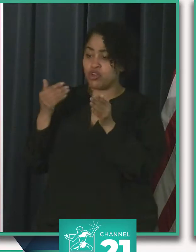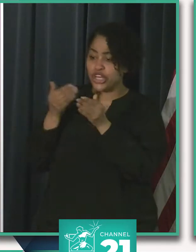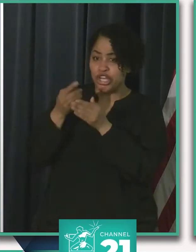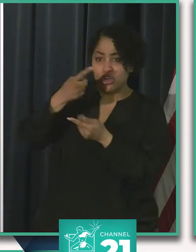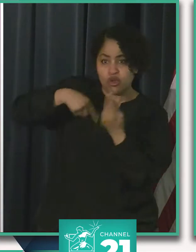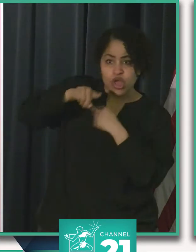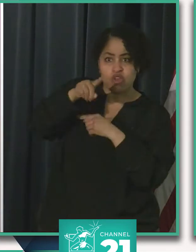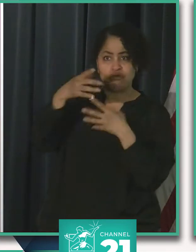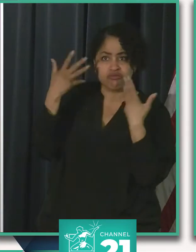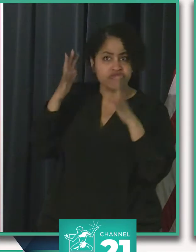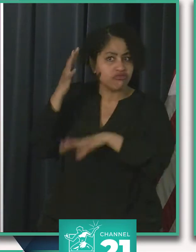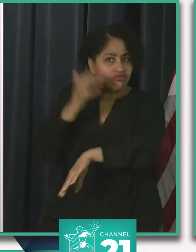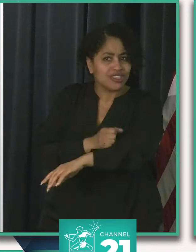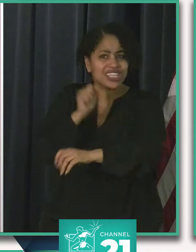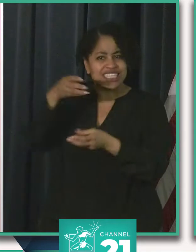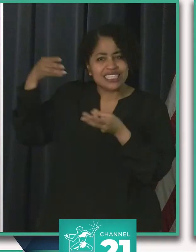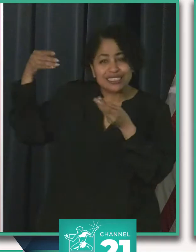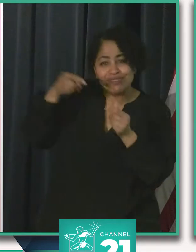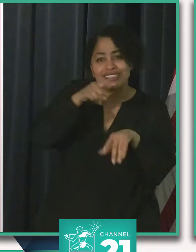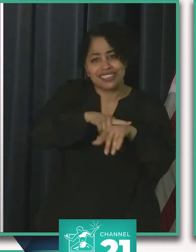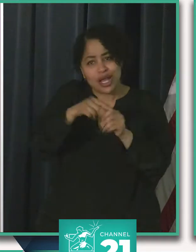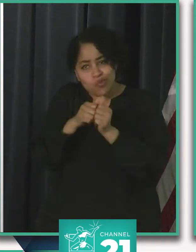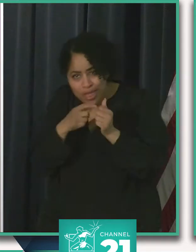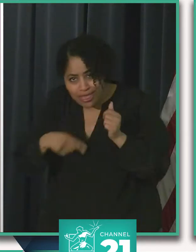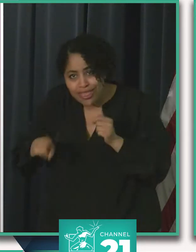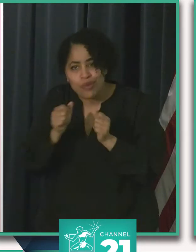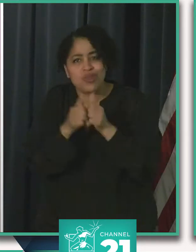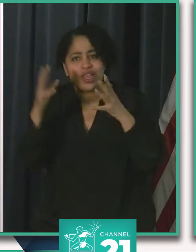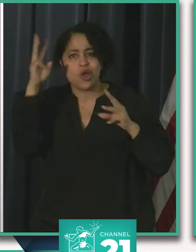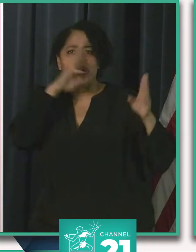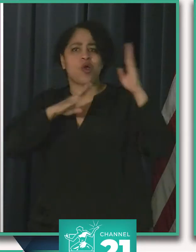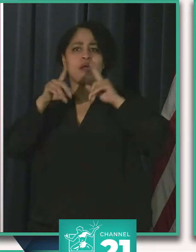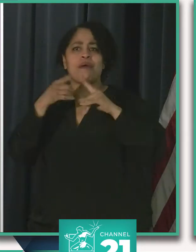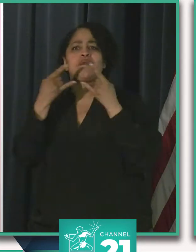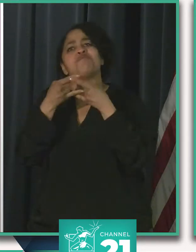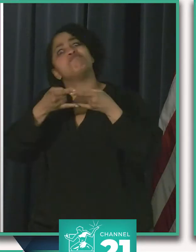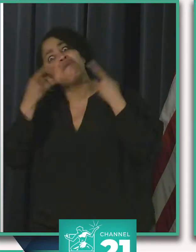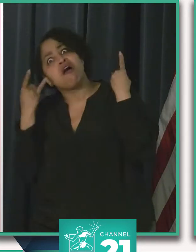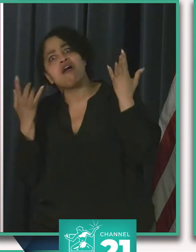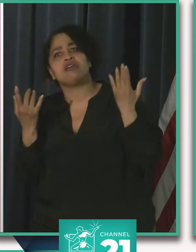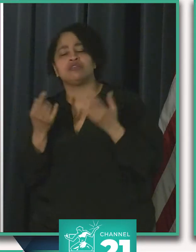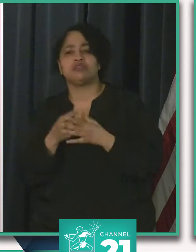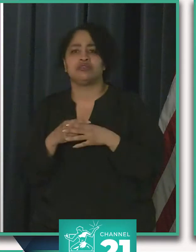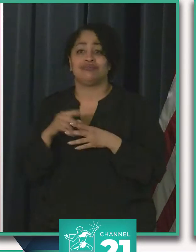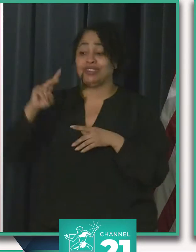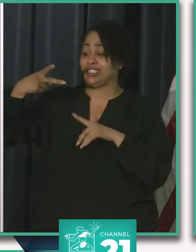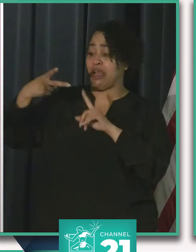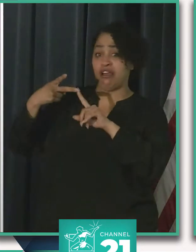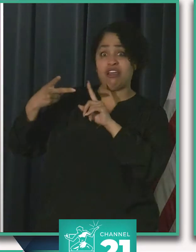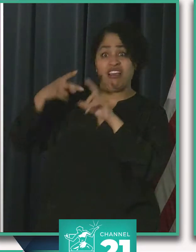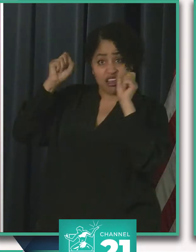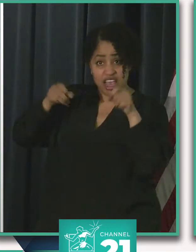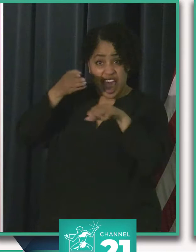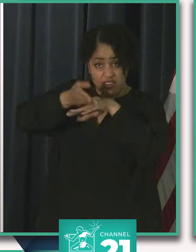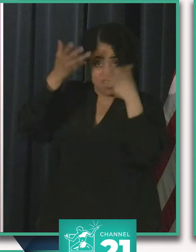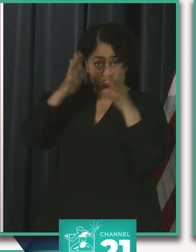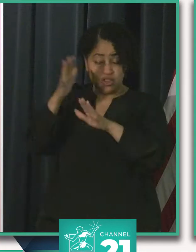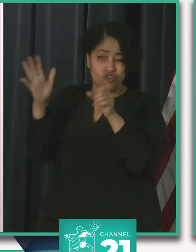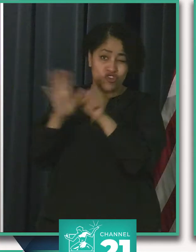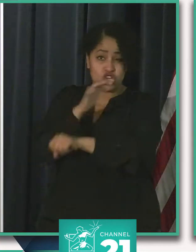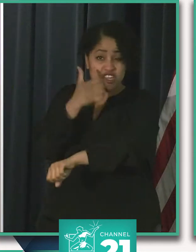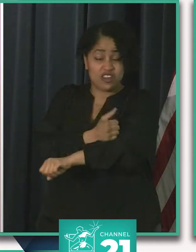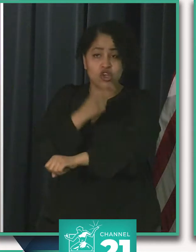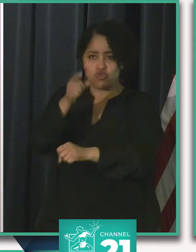vaccinated, you can spend time with them without worrying about the mask. Here's the second thing you can do. You can